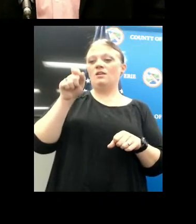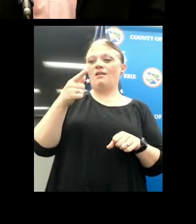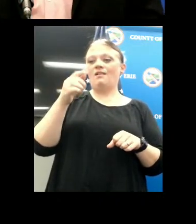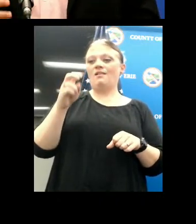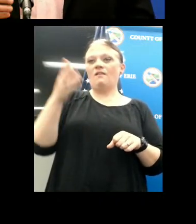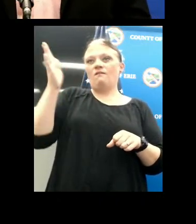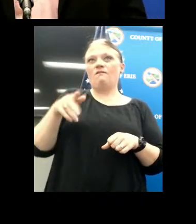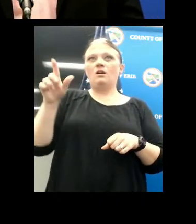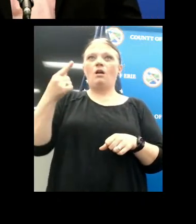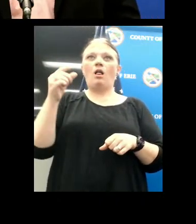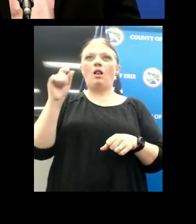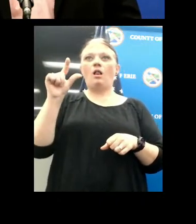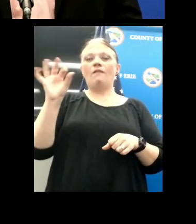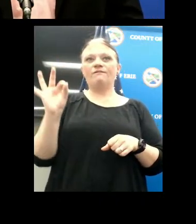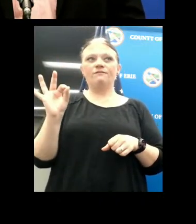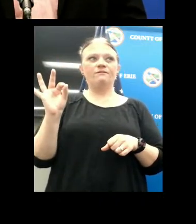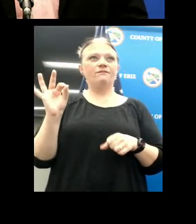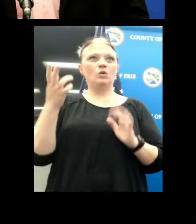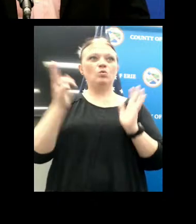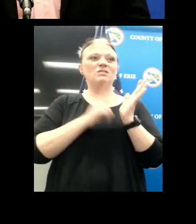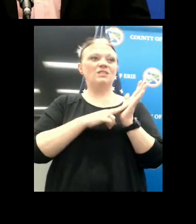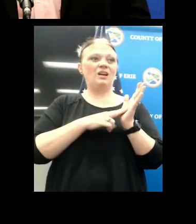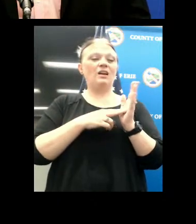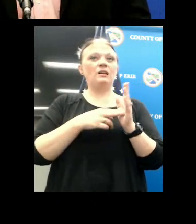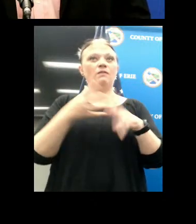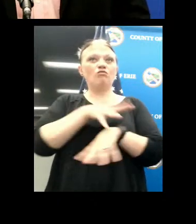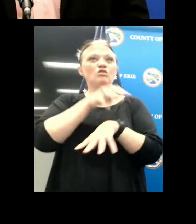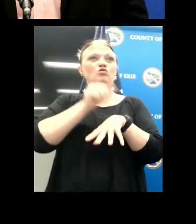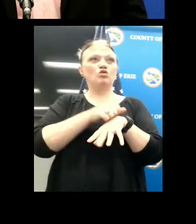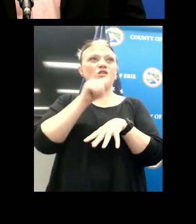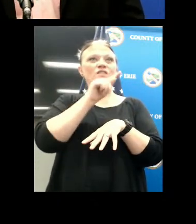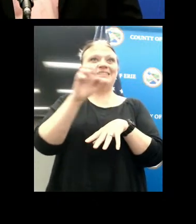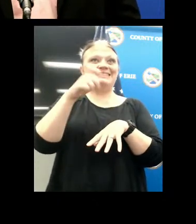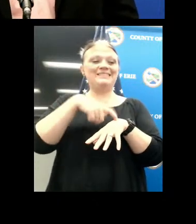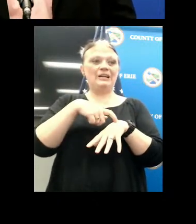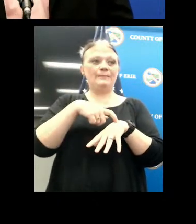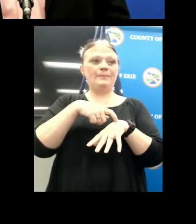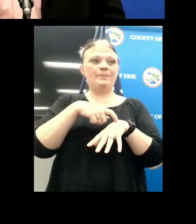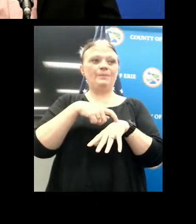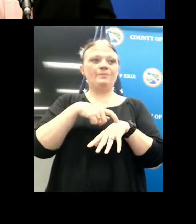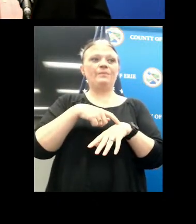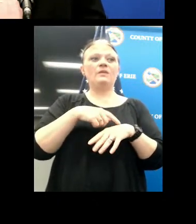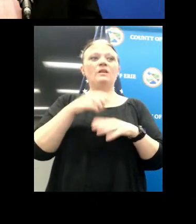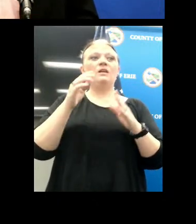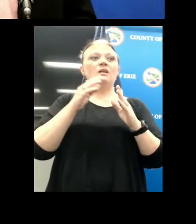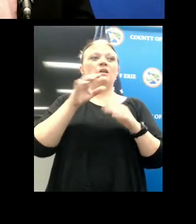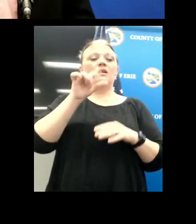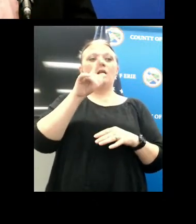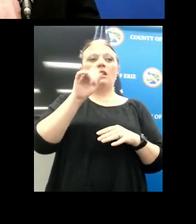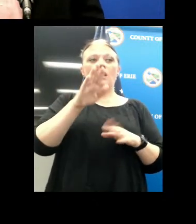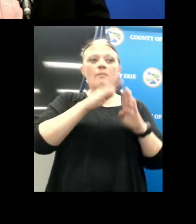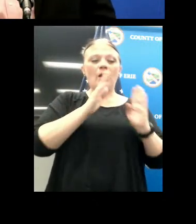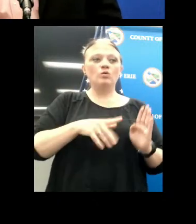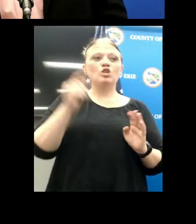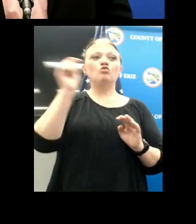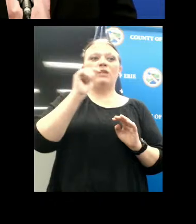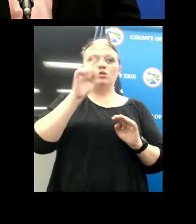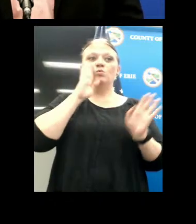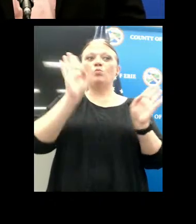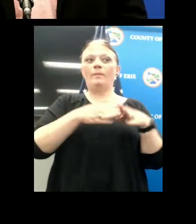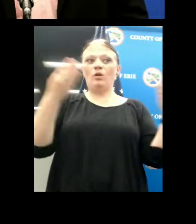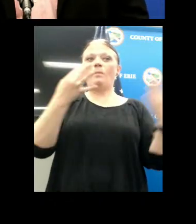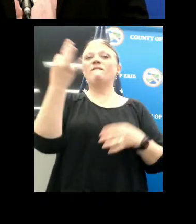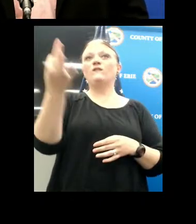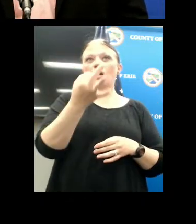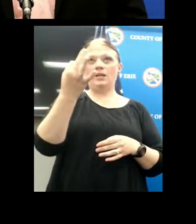www.erie.gov/golf, and you can log on and reserve a tee time. Our clubhouses and restrooms will be opening starting this Friday. So we'll